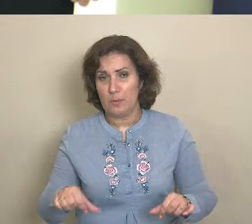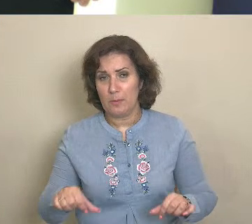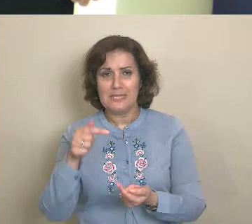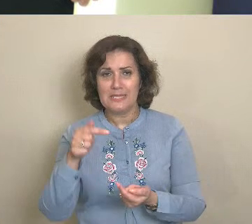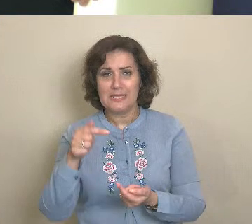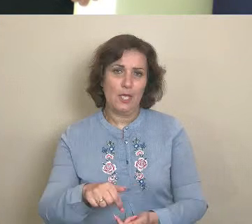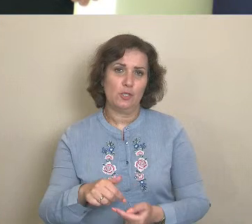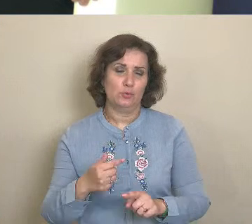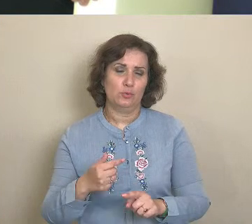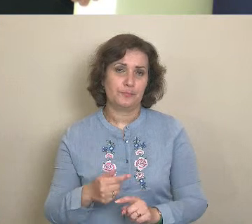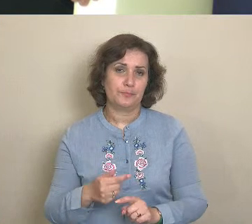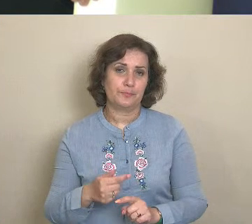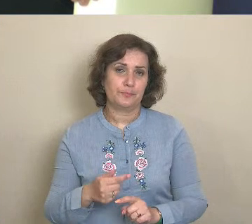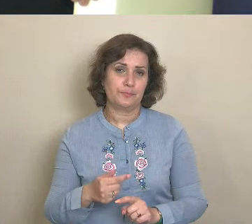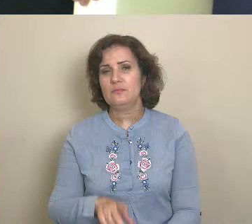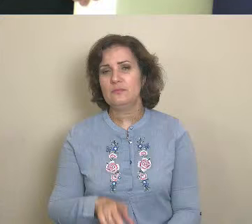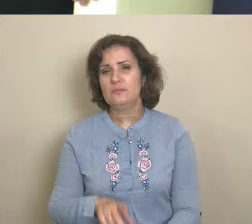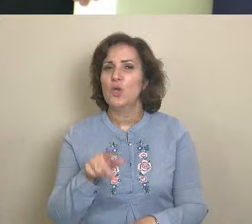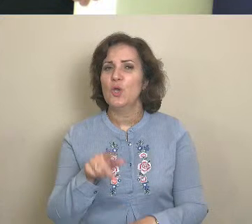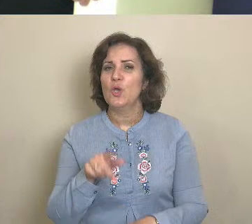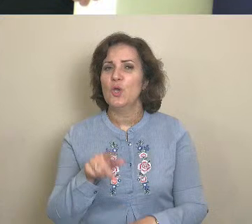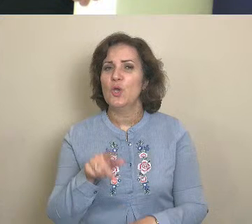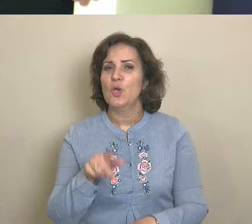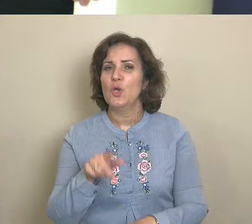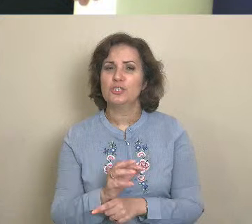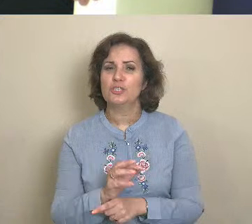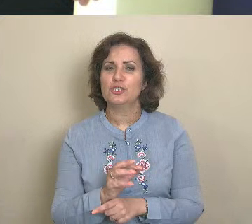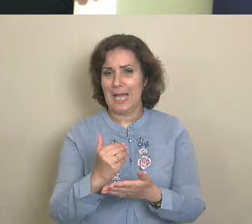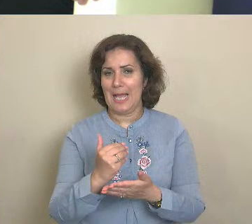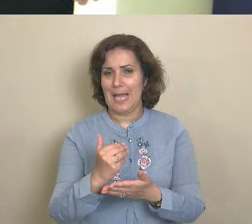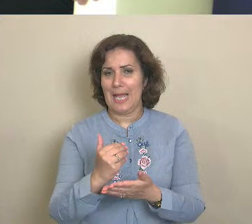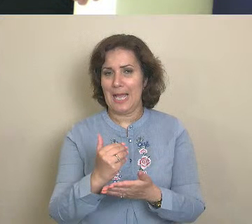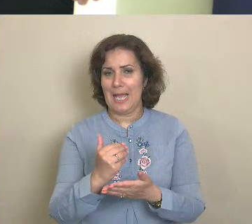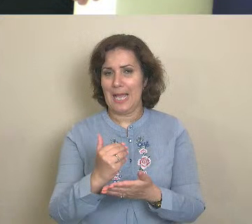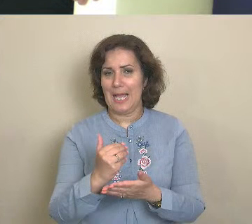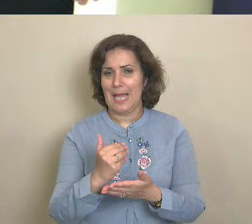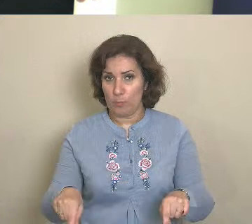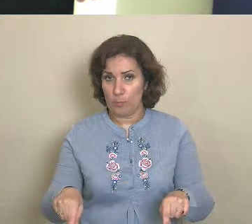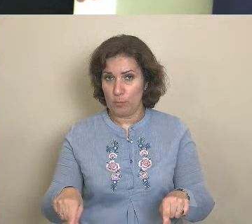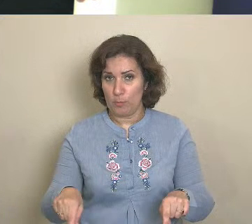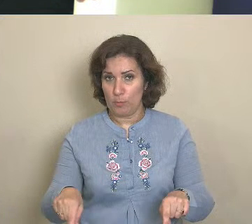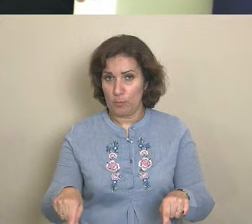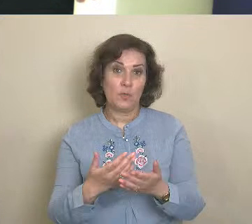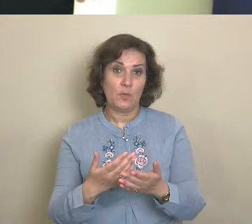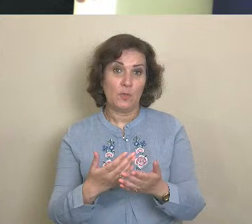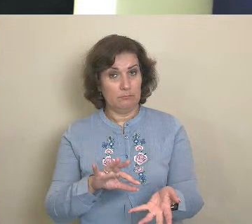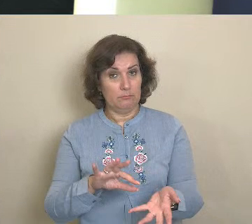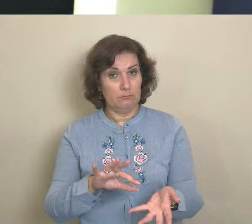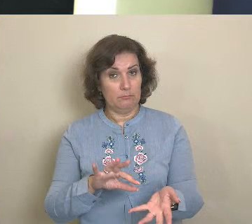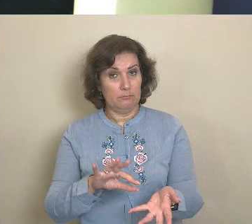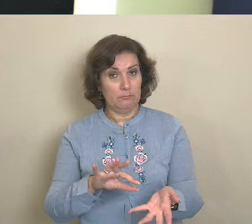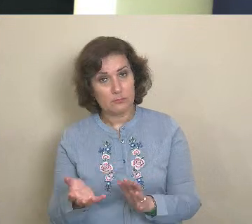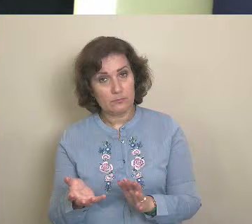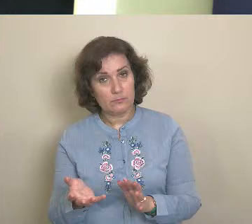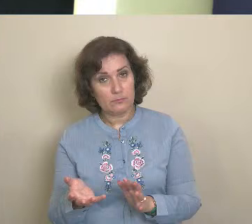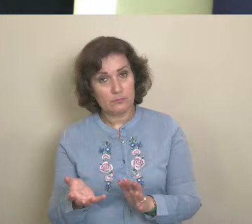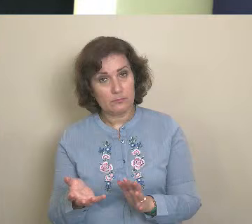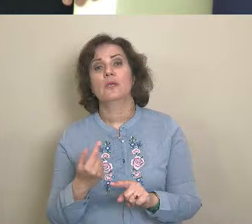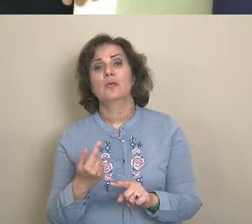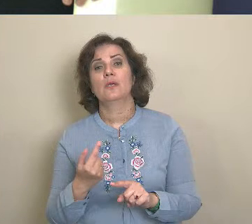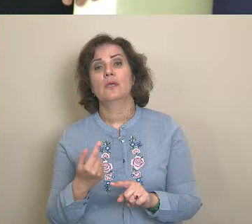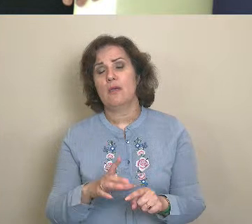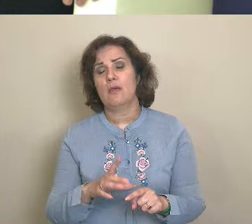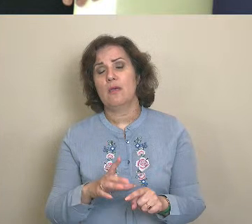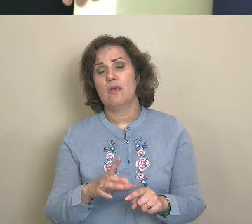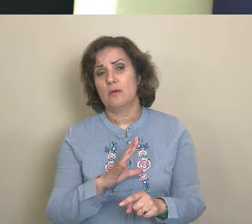figure out the proper TSC that I should go to. So we should be governed by the criteria of